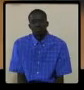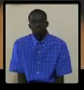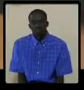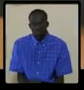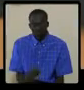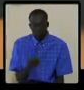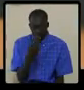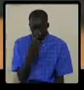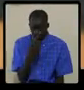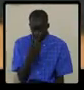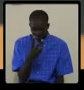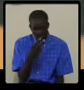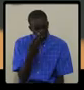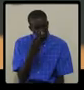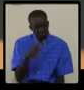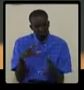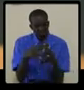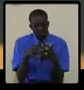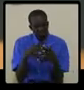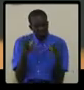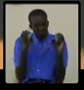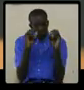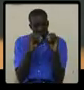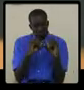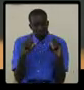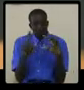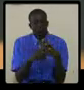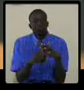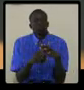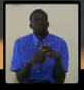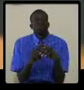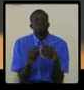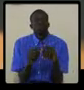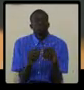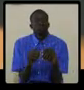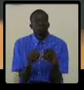But as you can see, no reaction is taking place.